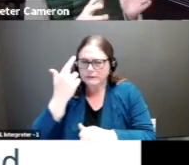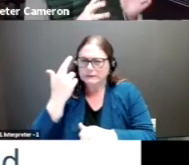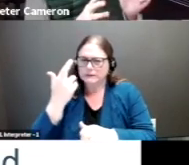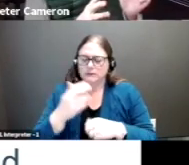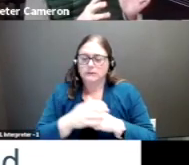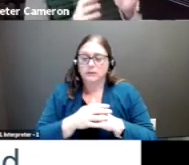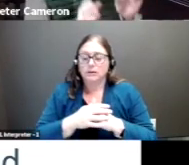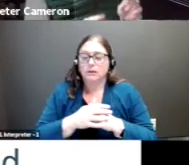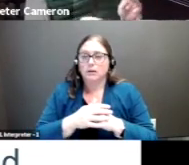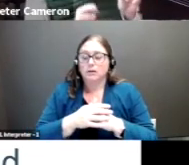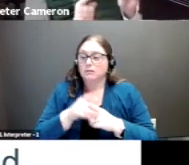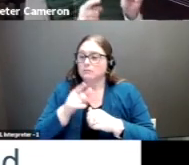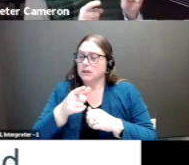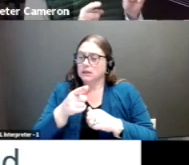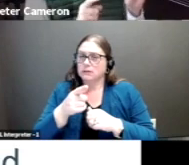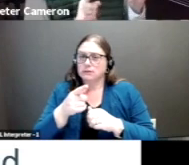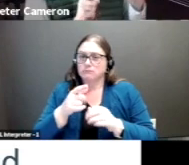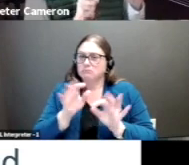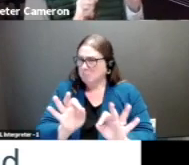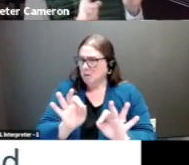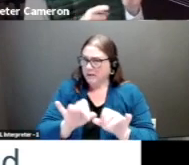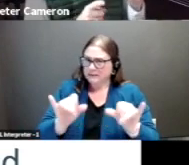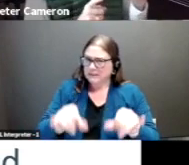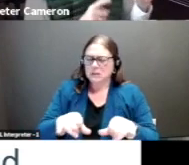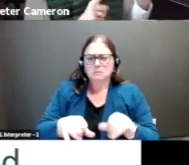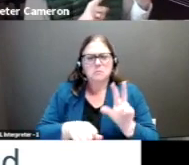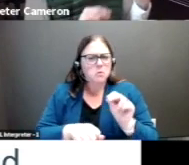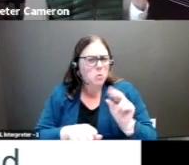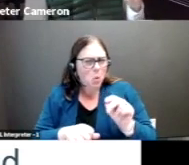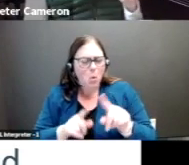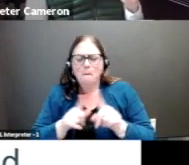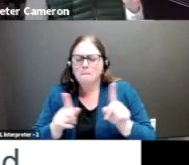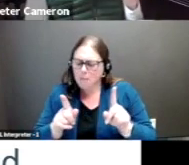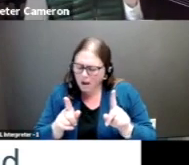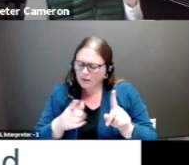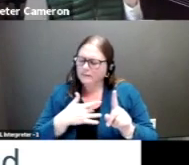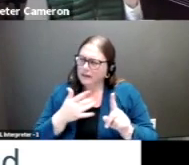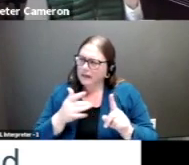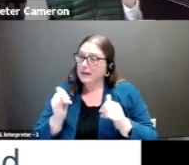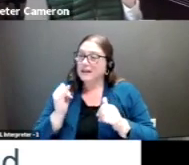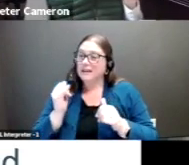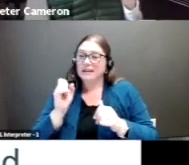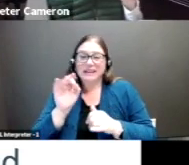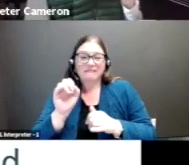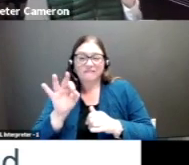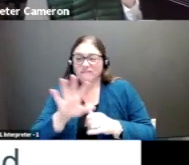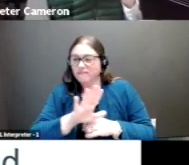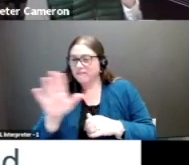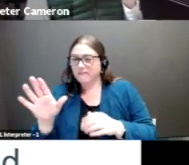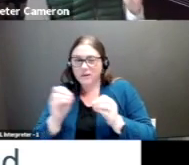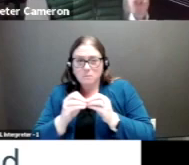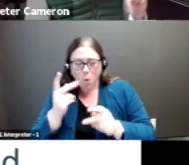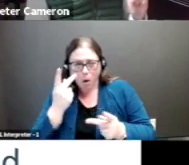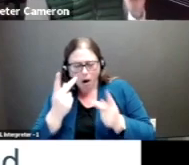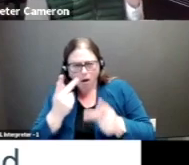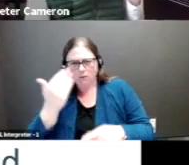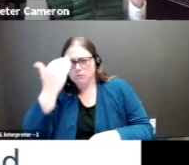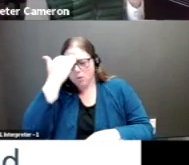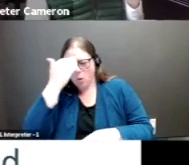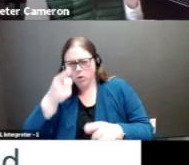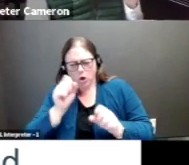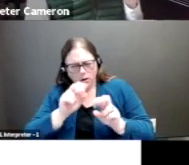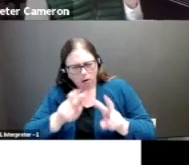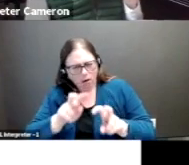think it's perfect, but I think it is something that if people knew about it, they would look into the potential of it